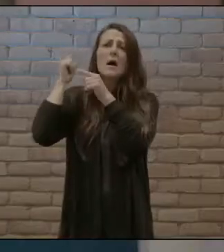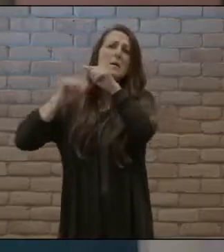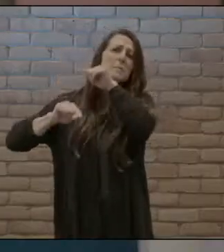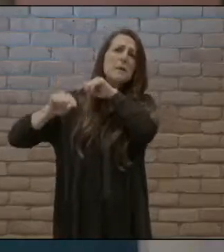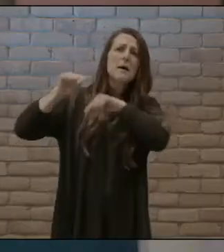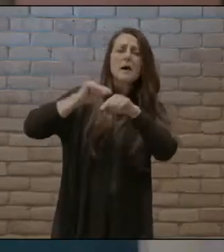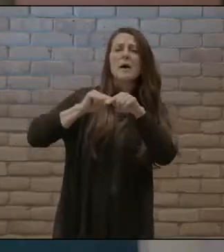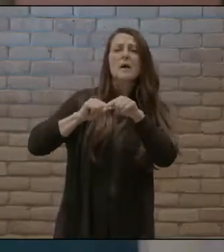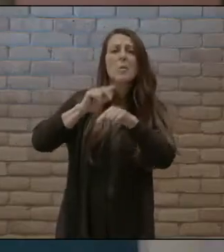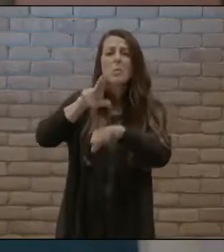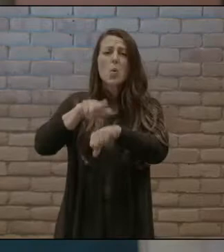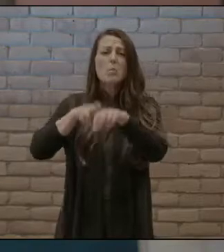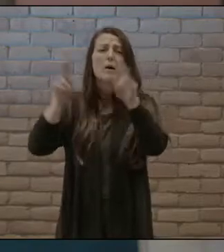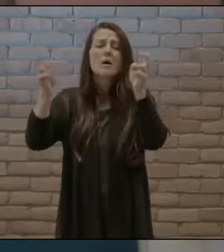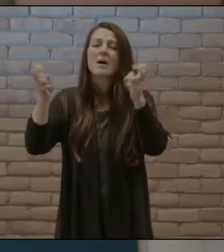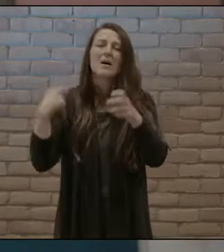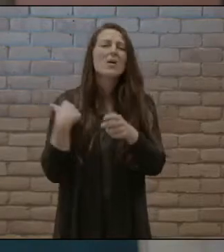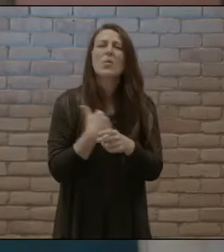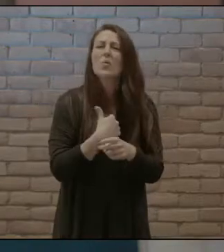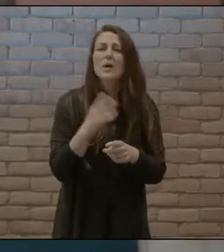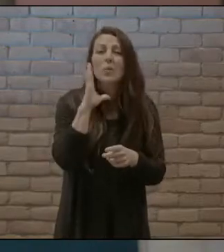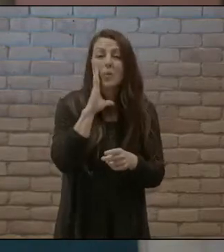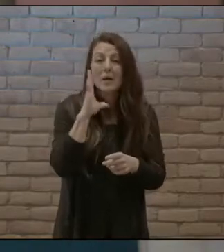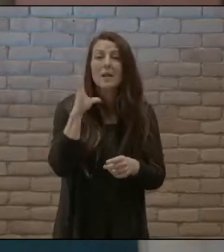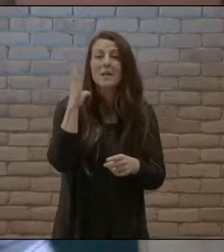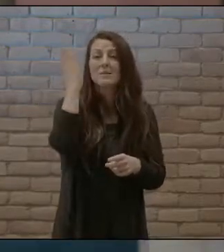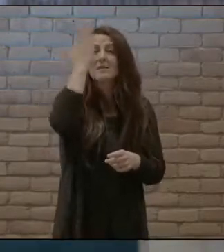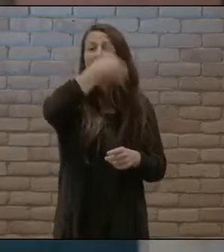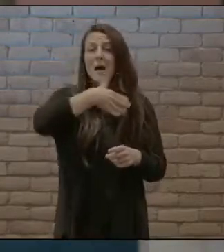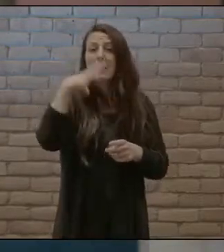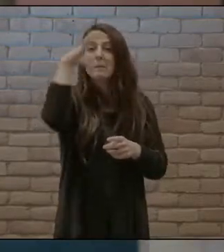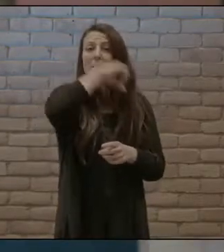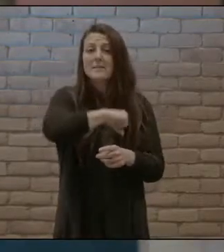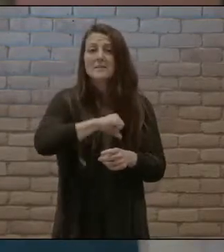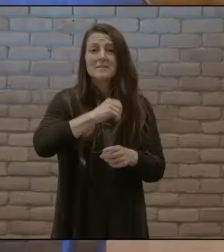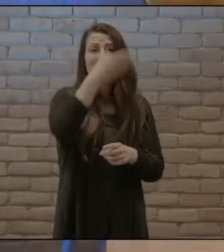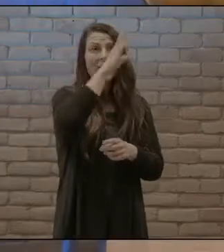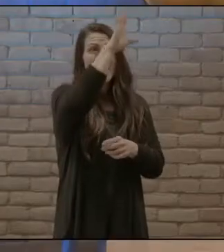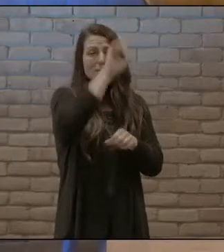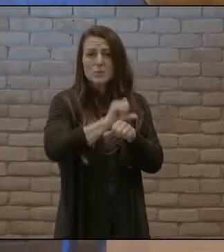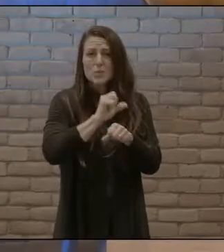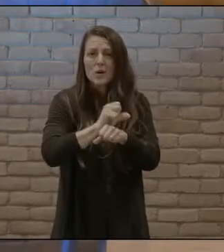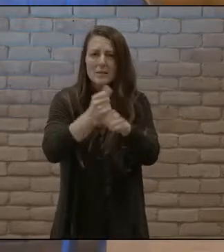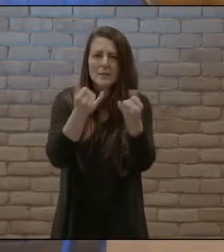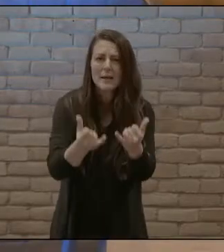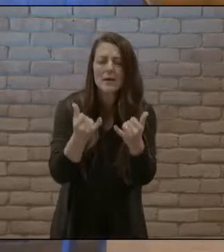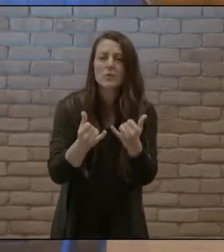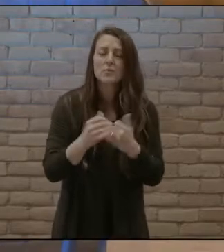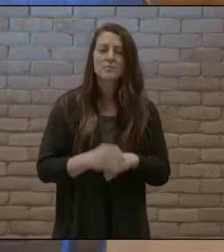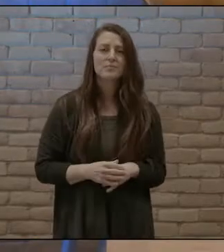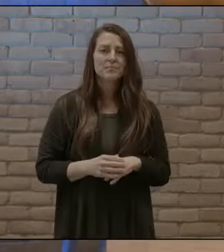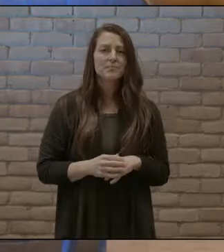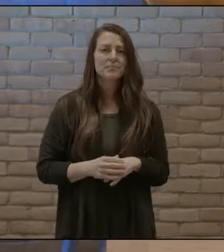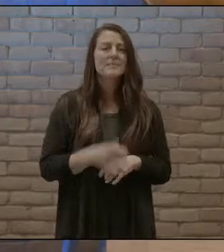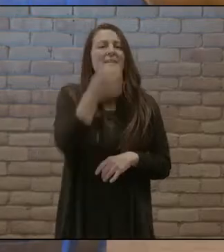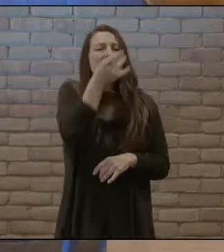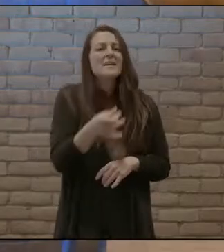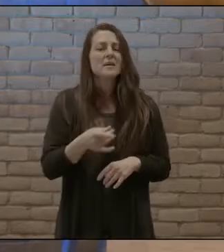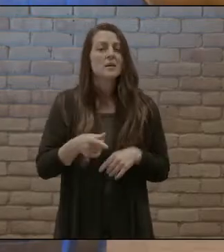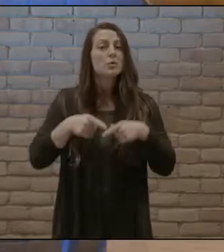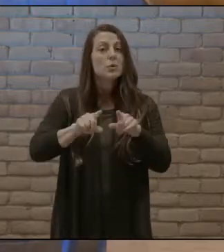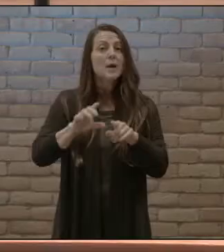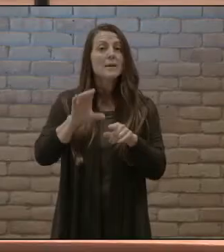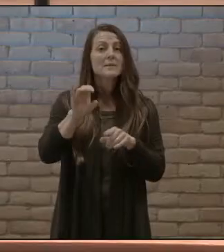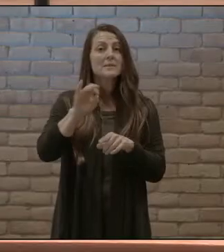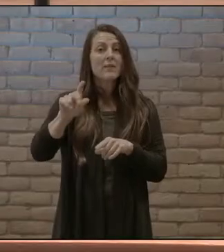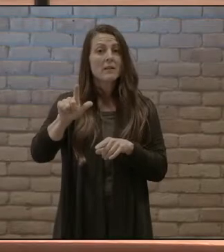out on what God is doing right now. This is really interesting. During the Civil War, there were